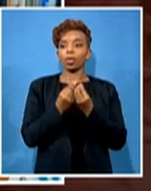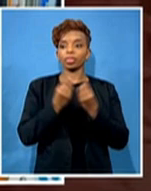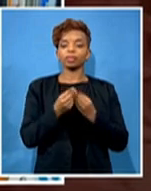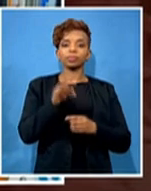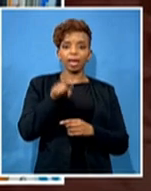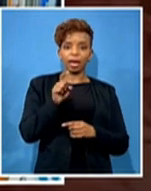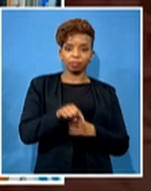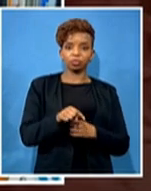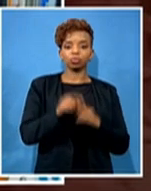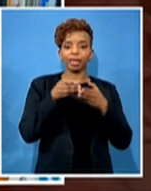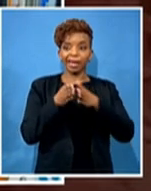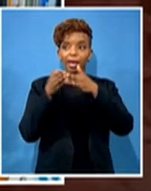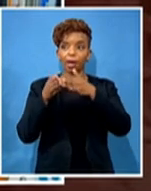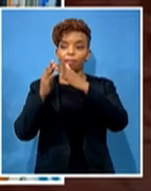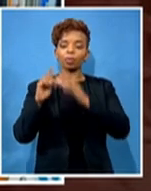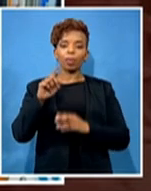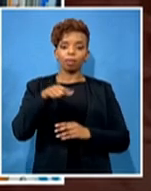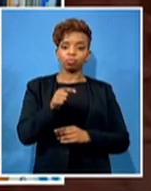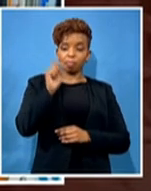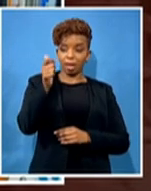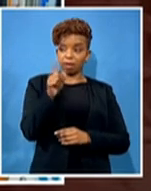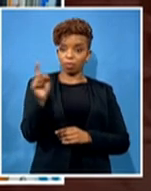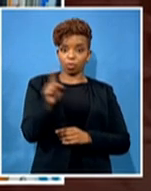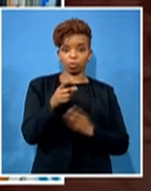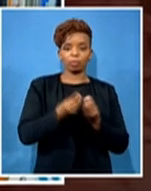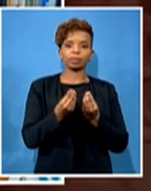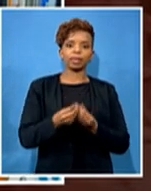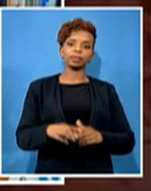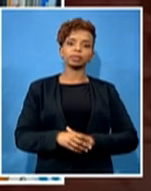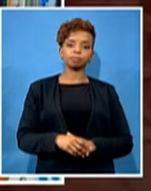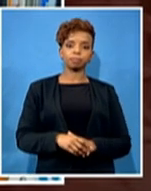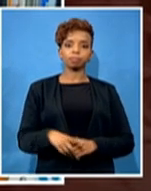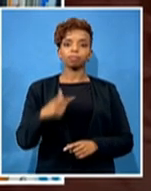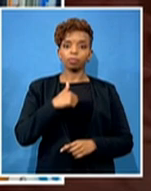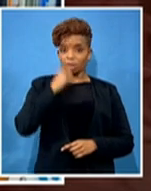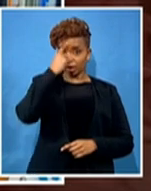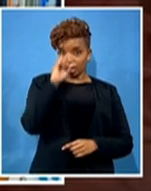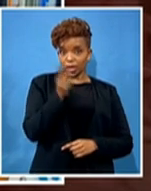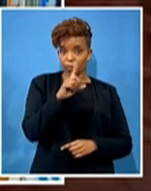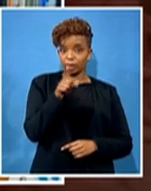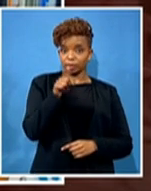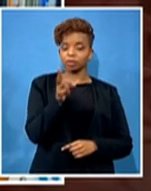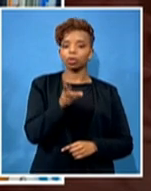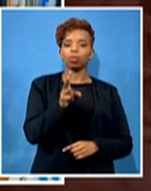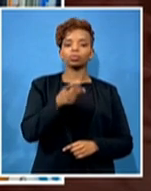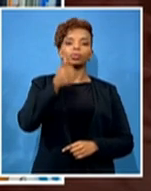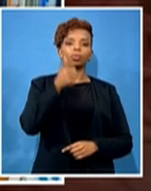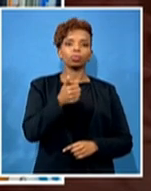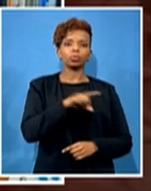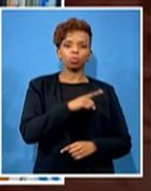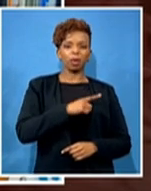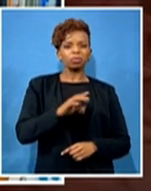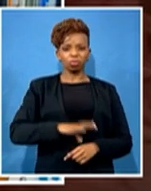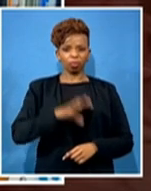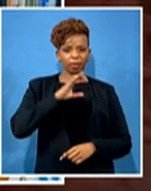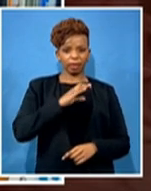that sort of sense, it's also very good. It's also a confidence boost. And I think many other people